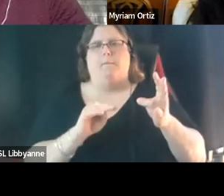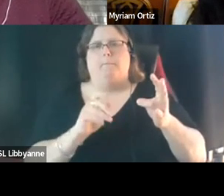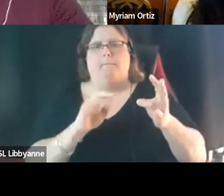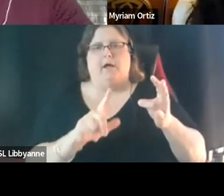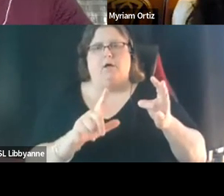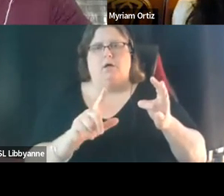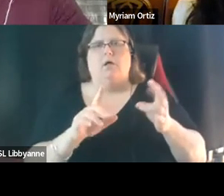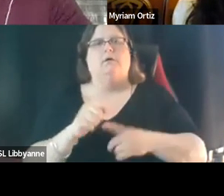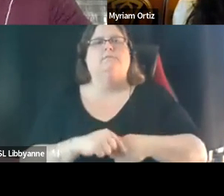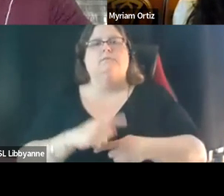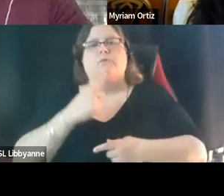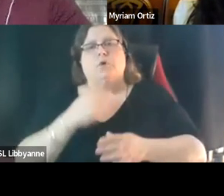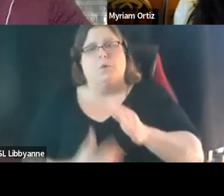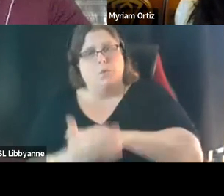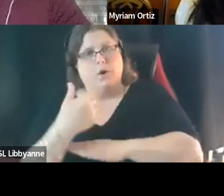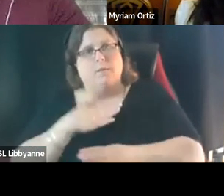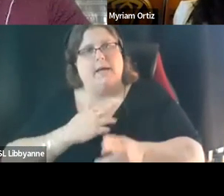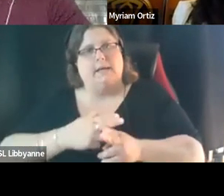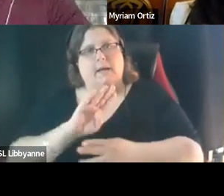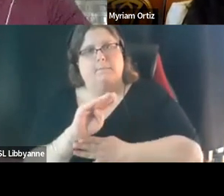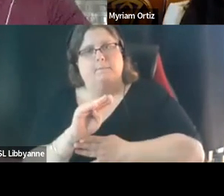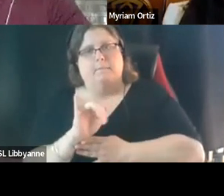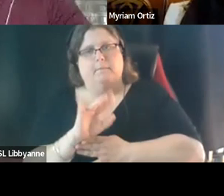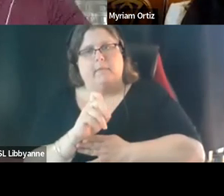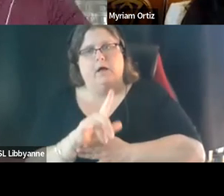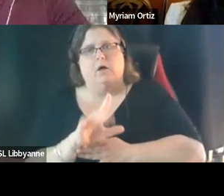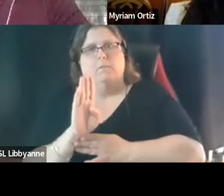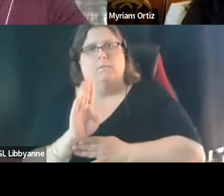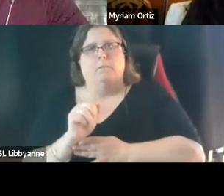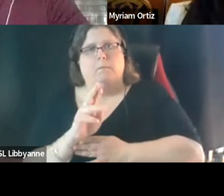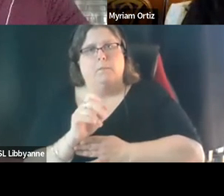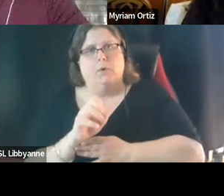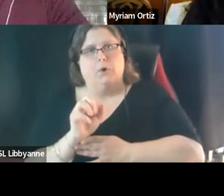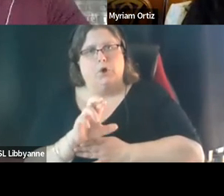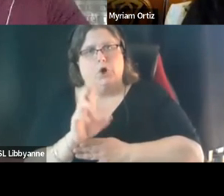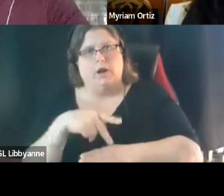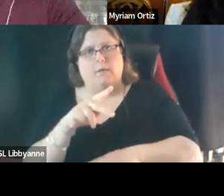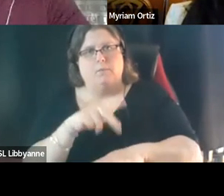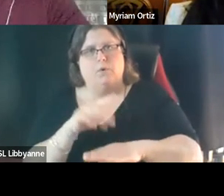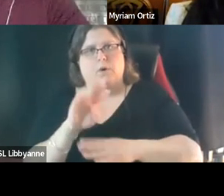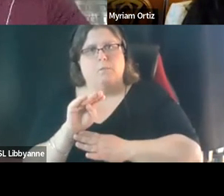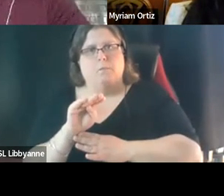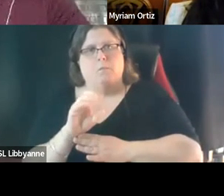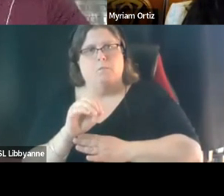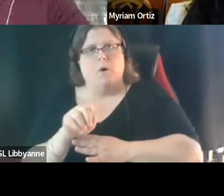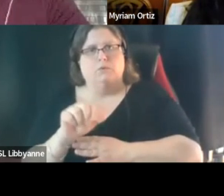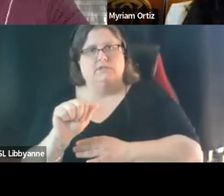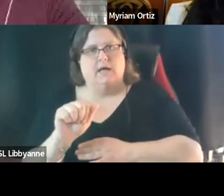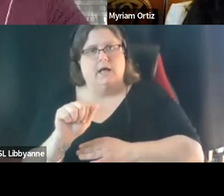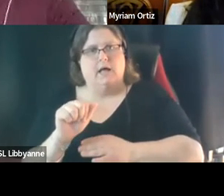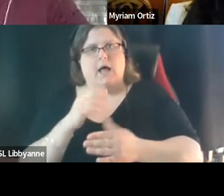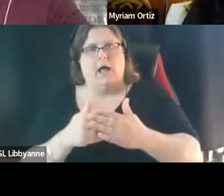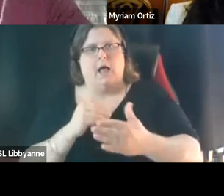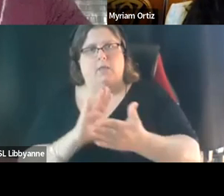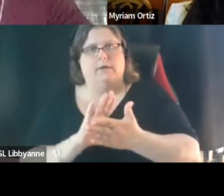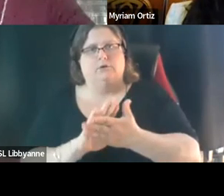Good morning, everyone. My name is Michael Bollier, and I'm the proud principal of the Mozart Elementary School in Rosendale. I